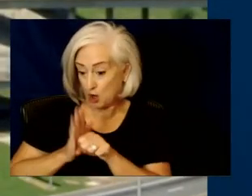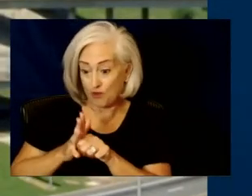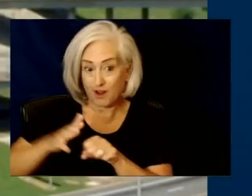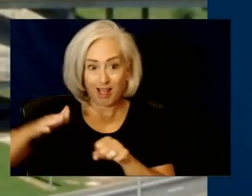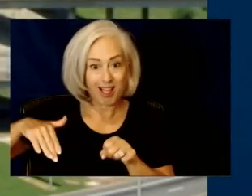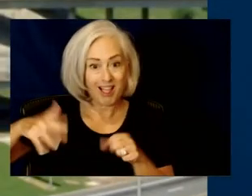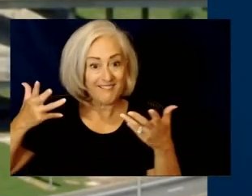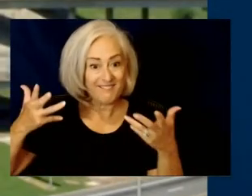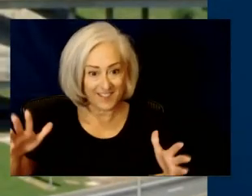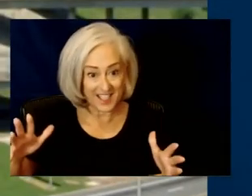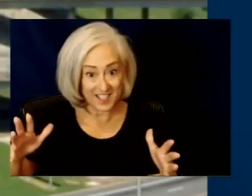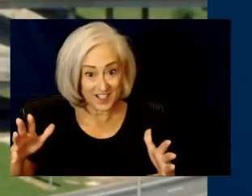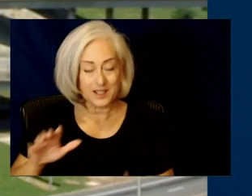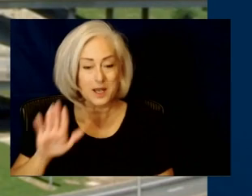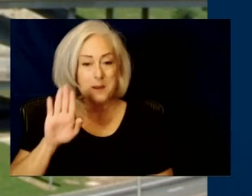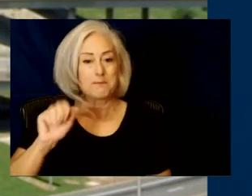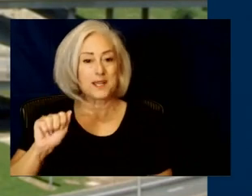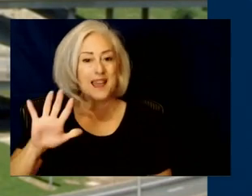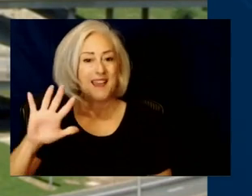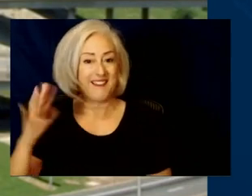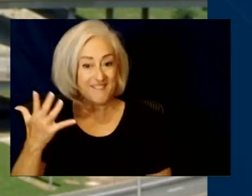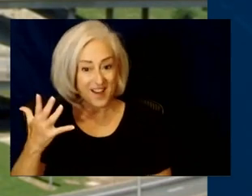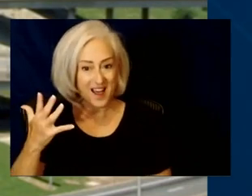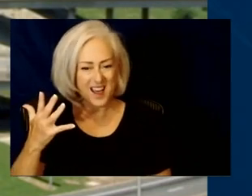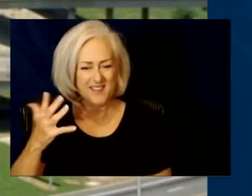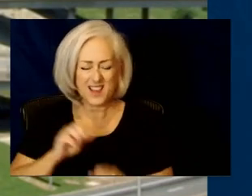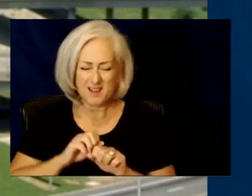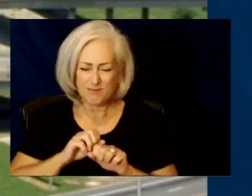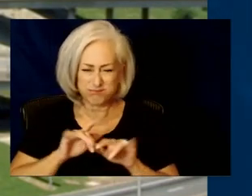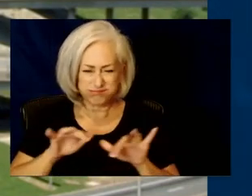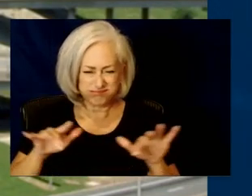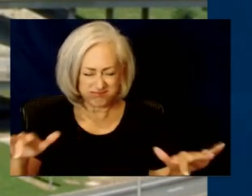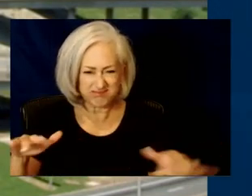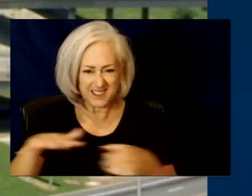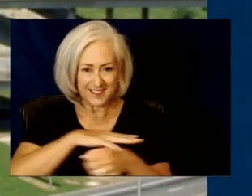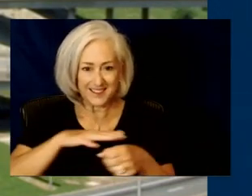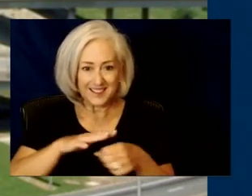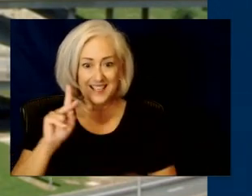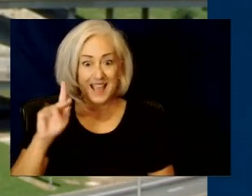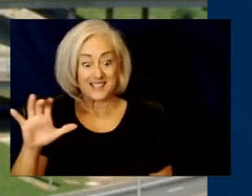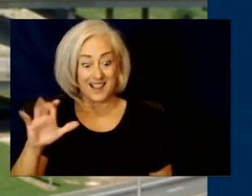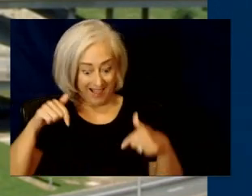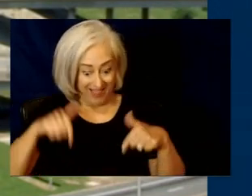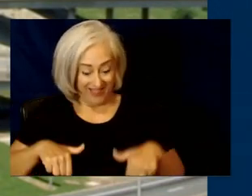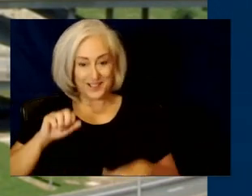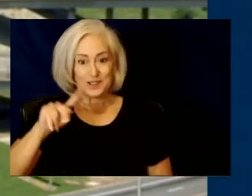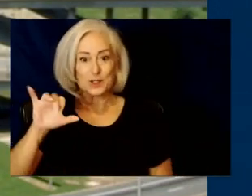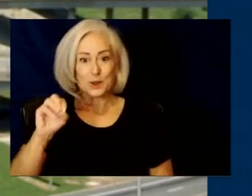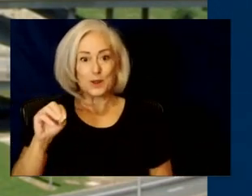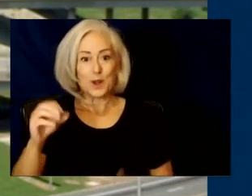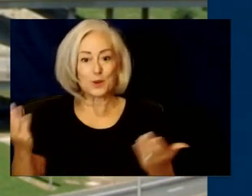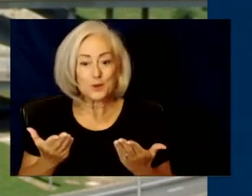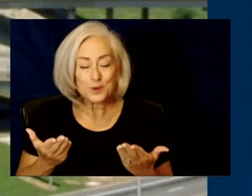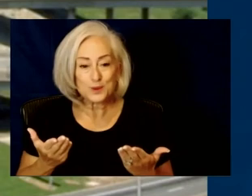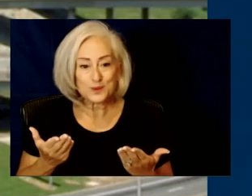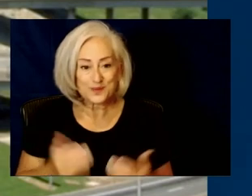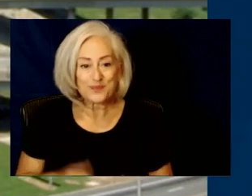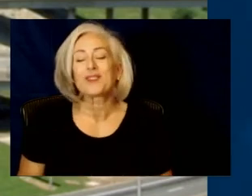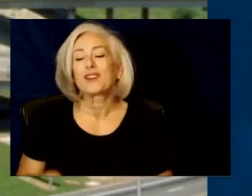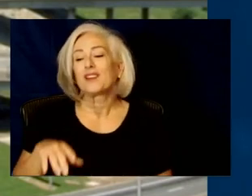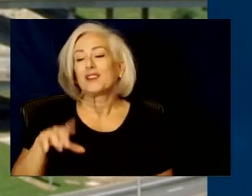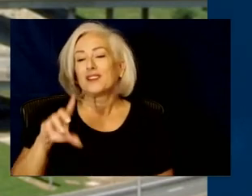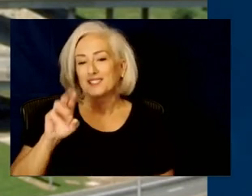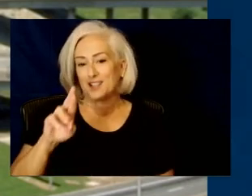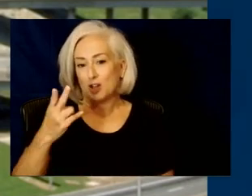variant is dominating the metro and actually dominating the studio today. Dr. Dana Hawkinson joins us with the COVID count.